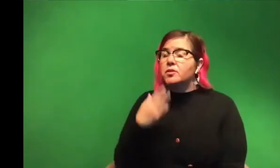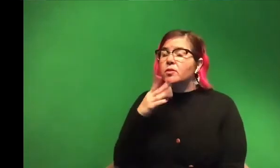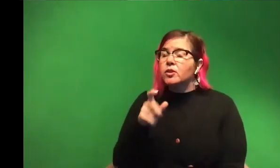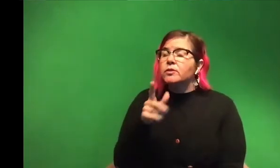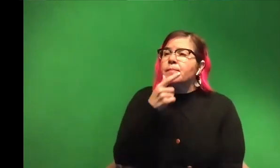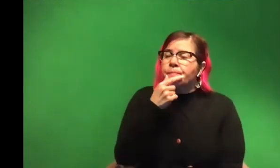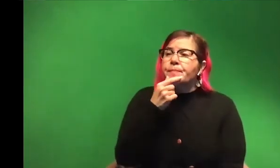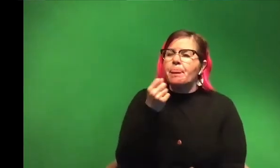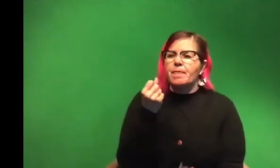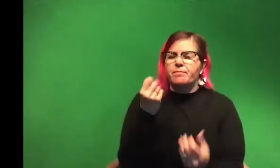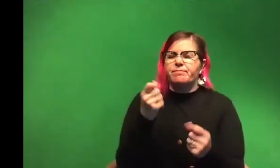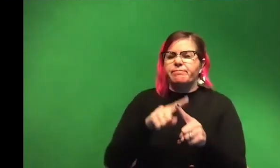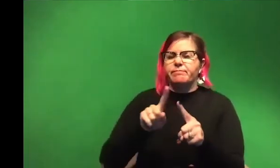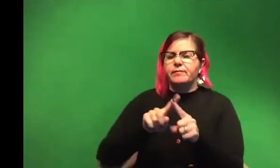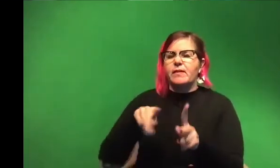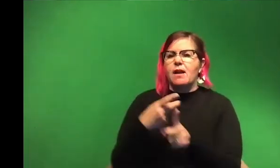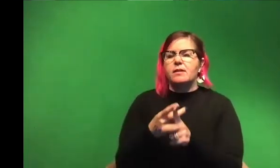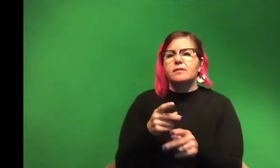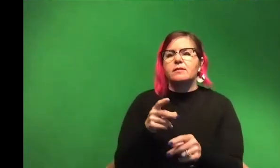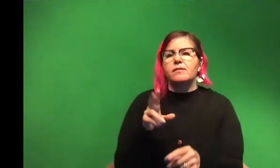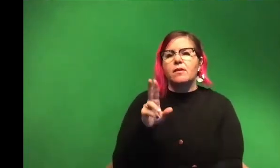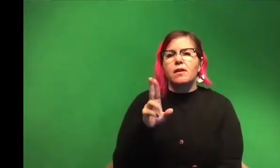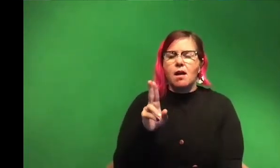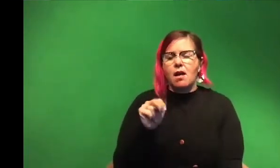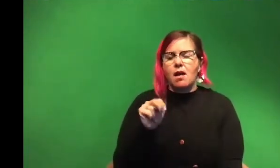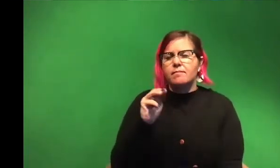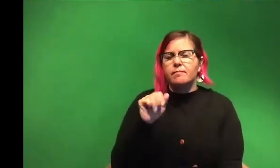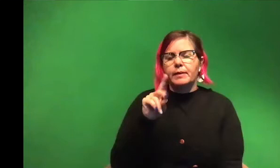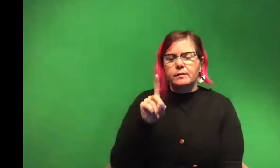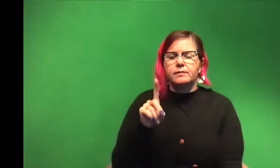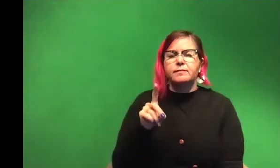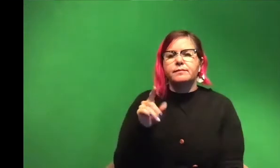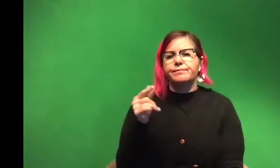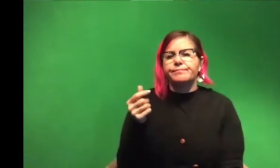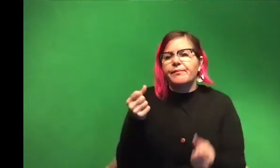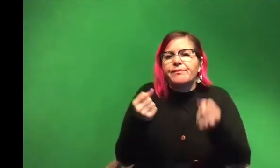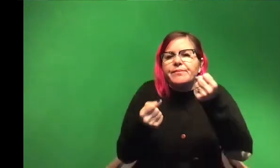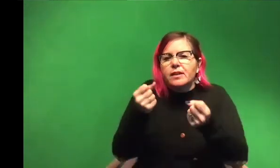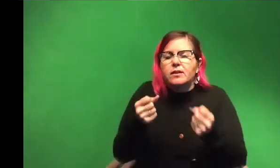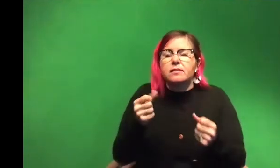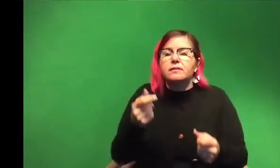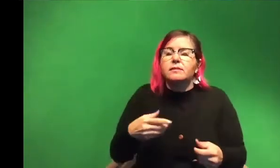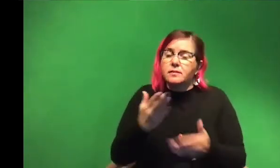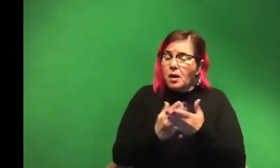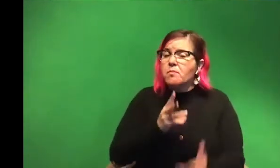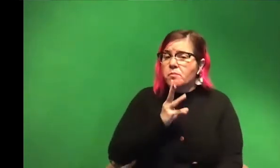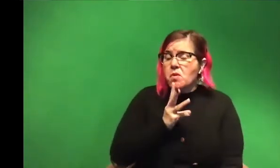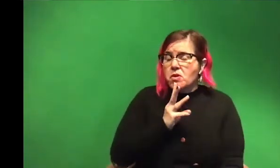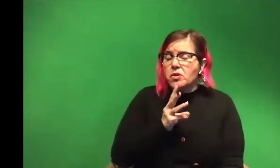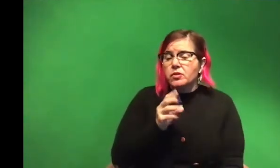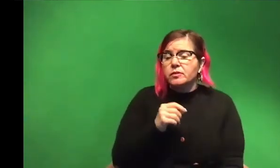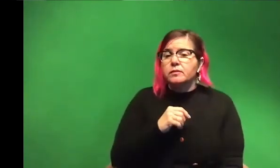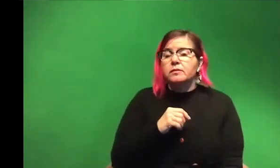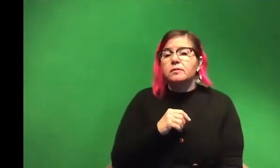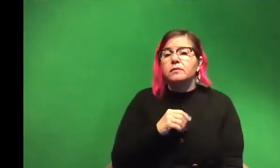there are multiple types of unmanned vehicles. So some of them are amphibious, some of them